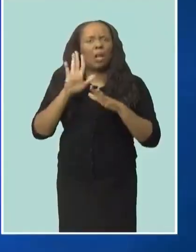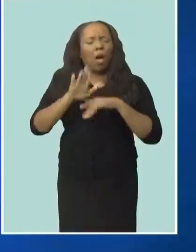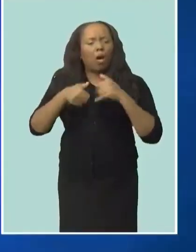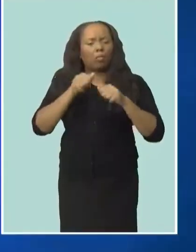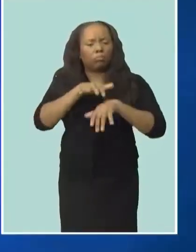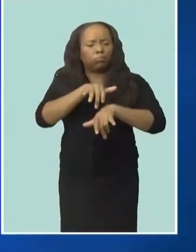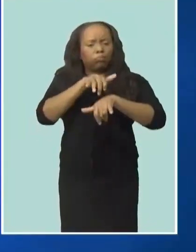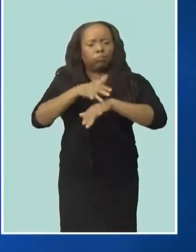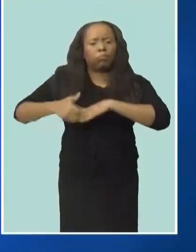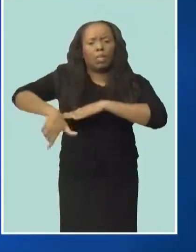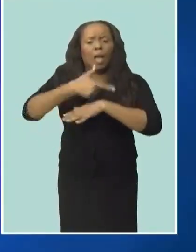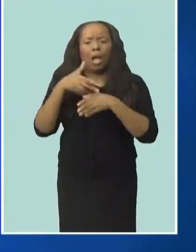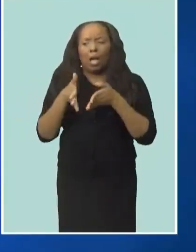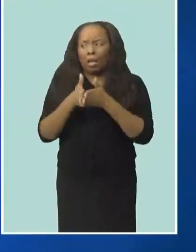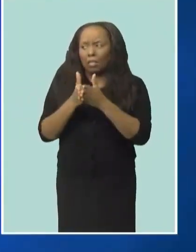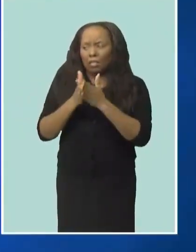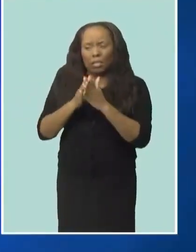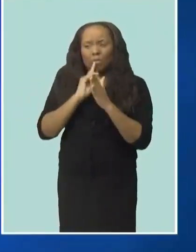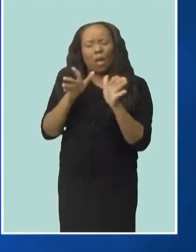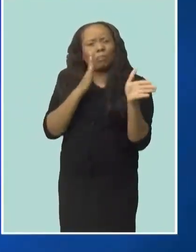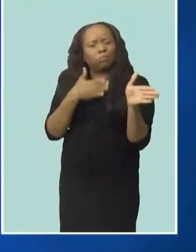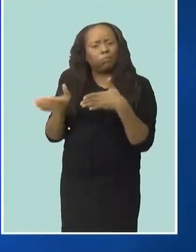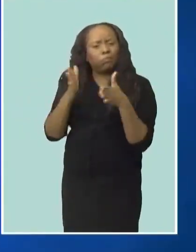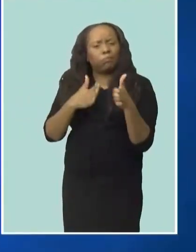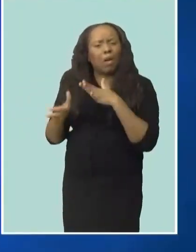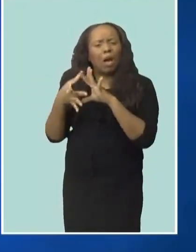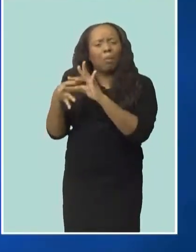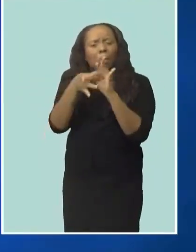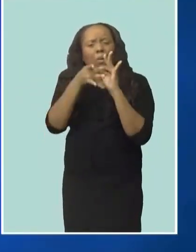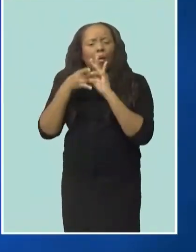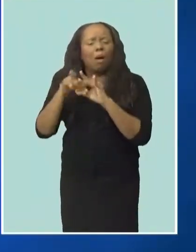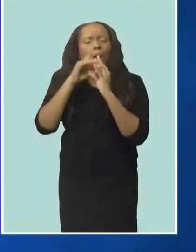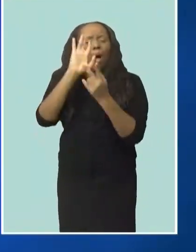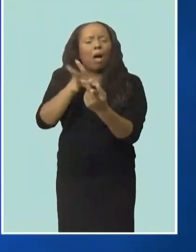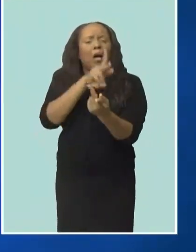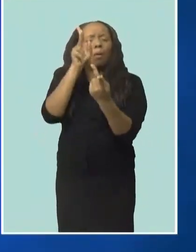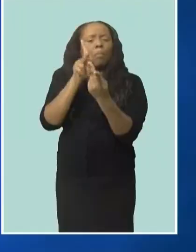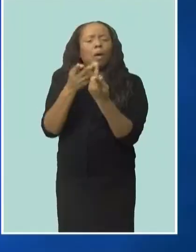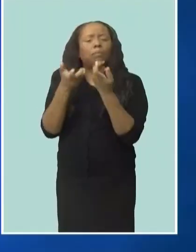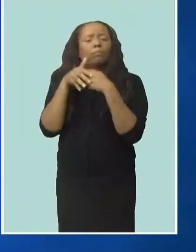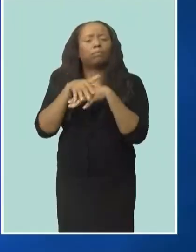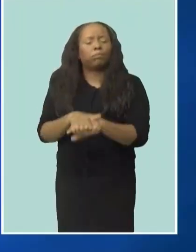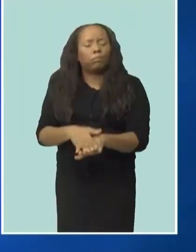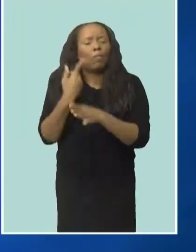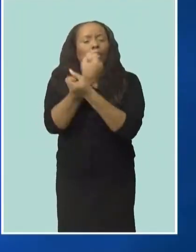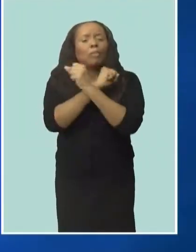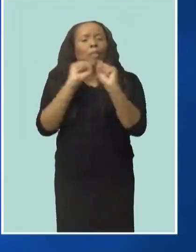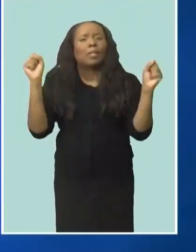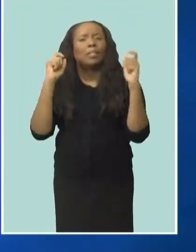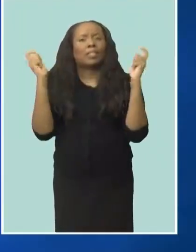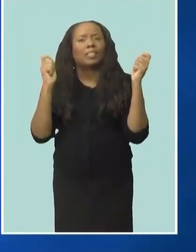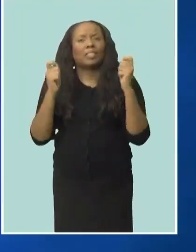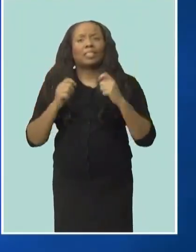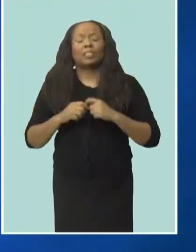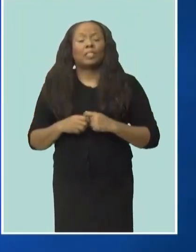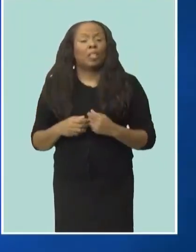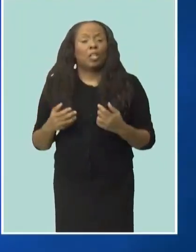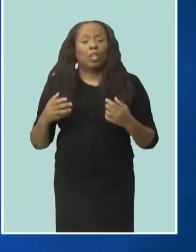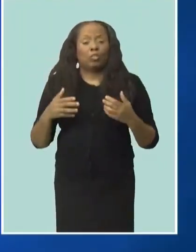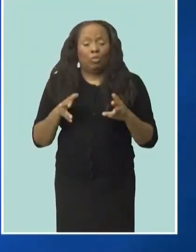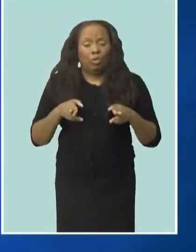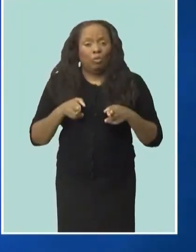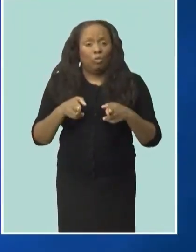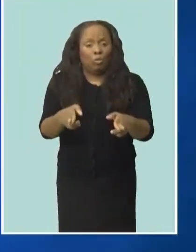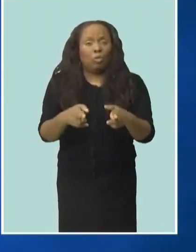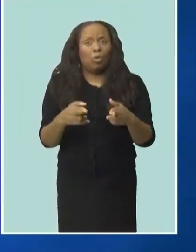Barbados Landship created the perfect blend for this year's Emancipation celebrations. Not even wet roads resulting from